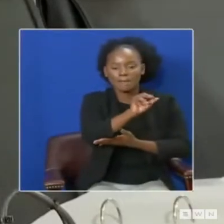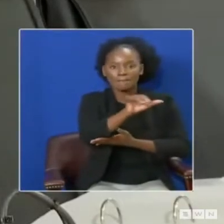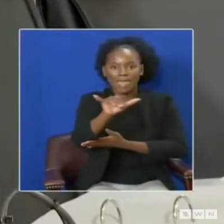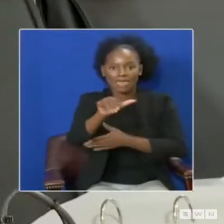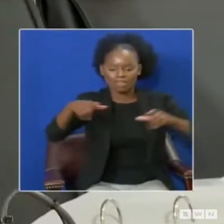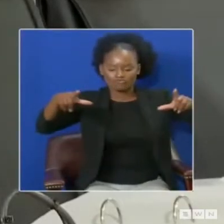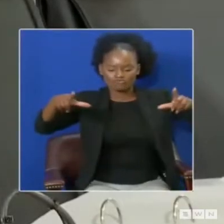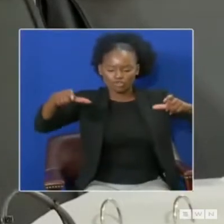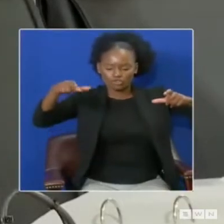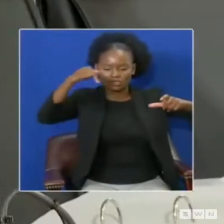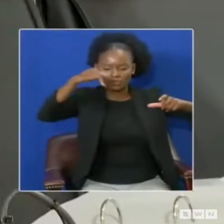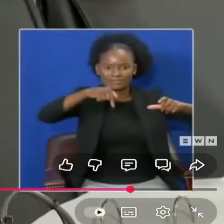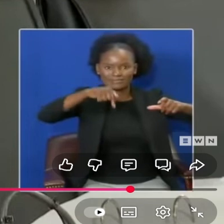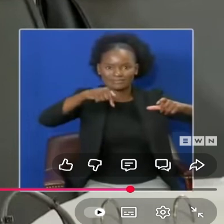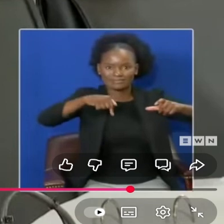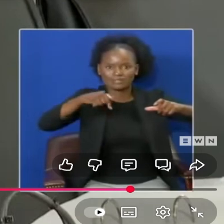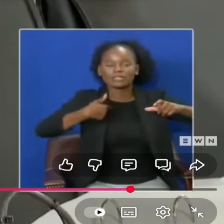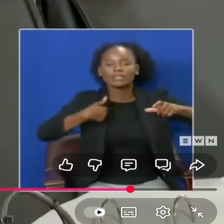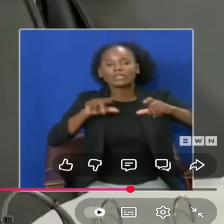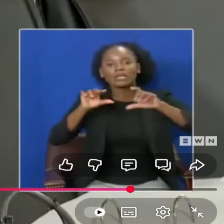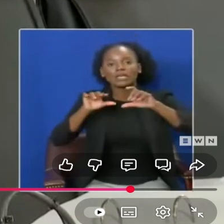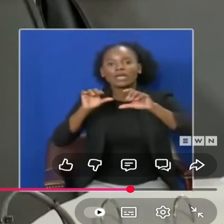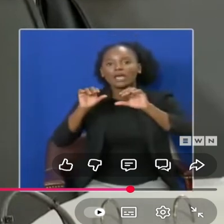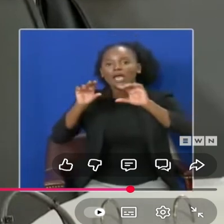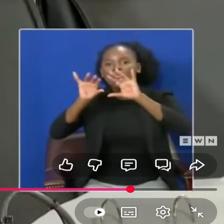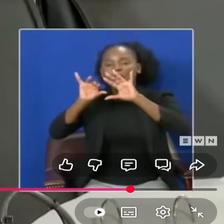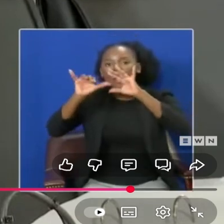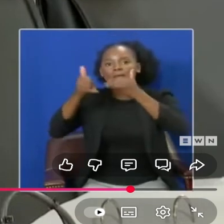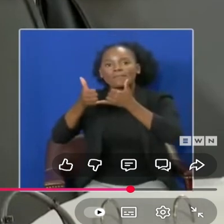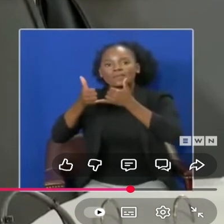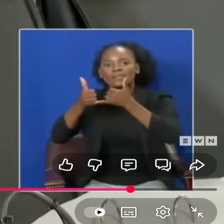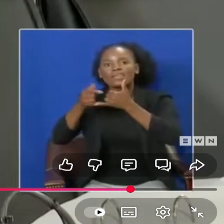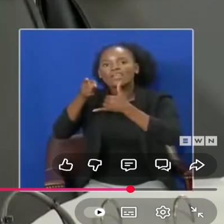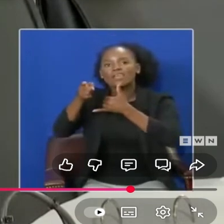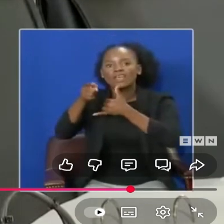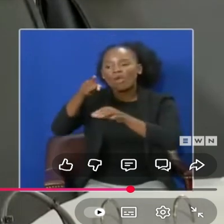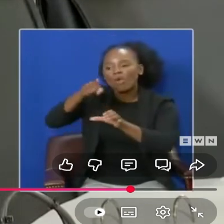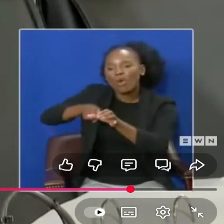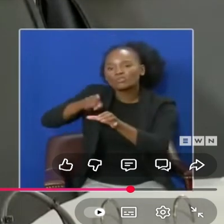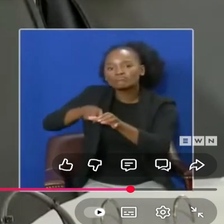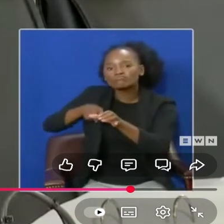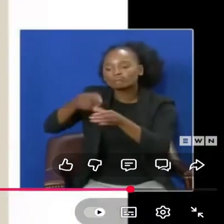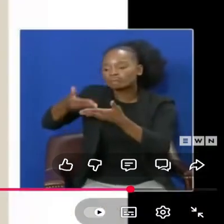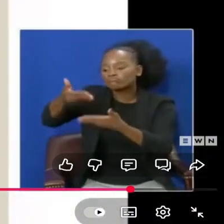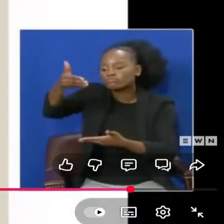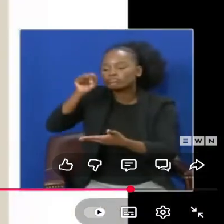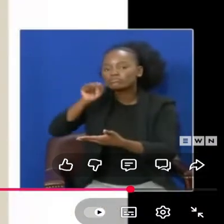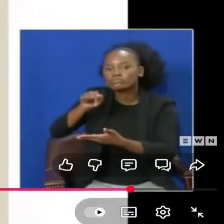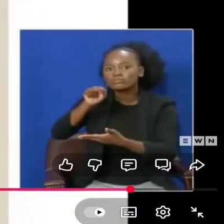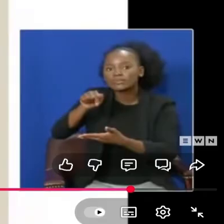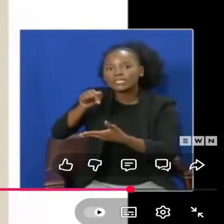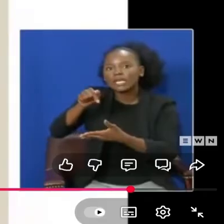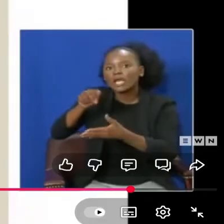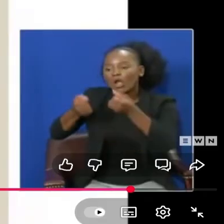company, the car service company invoice for the repairs to a vehicle.